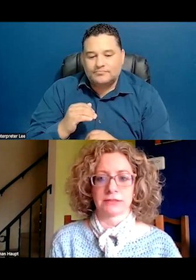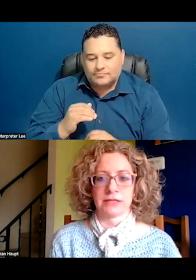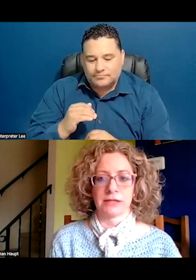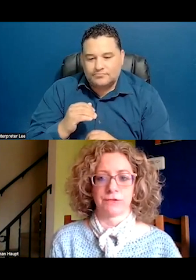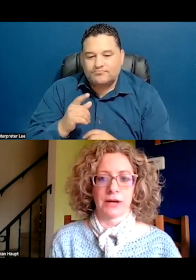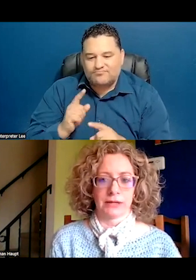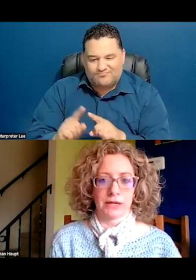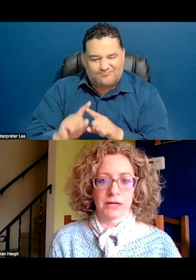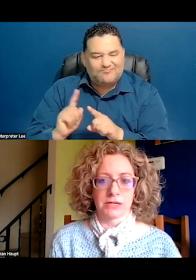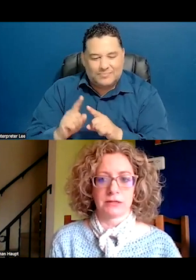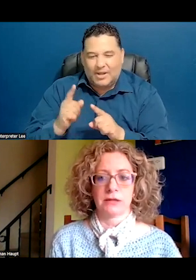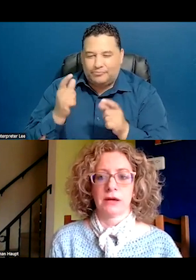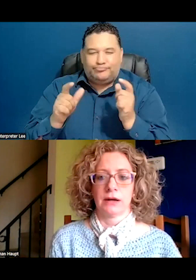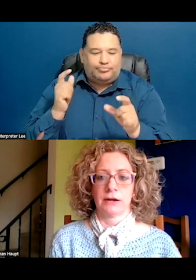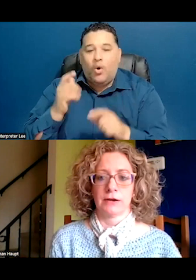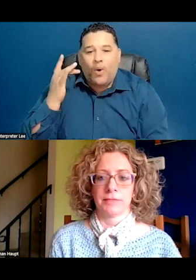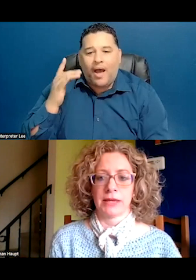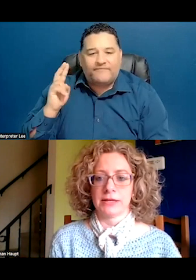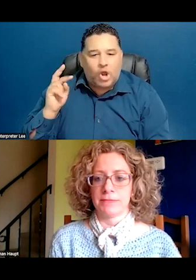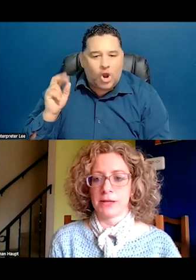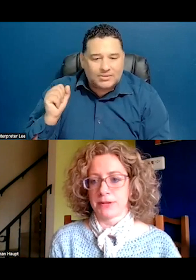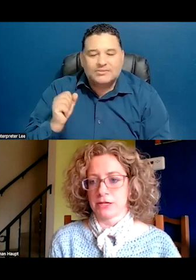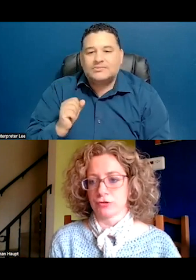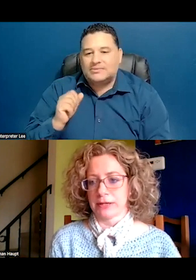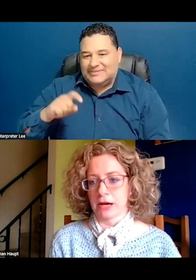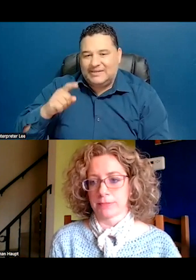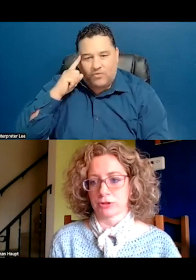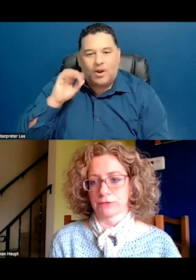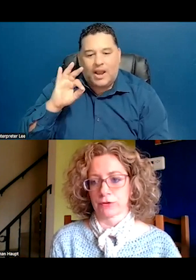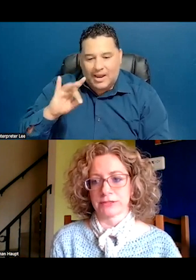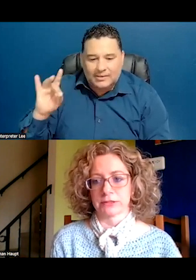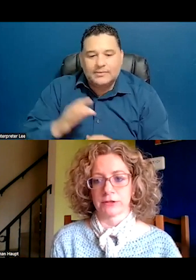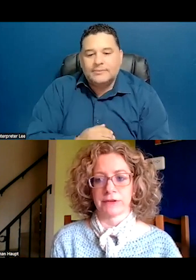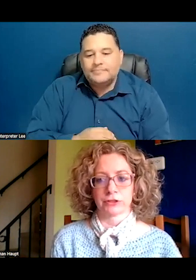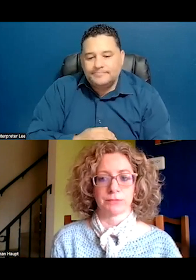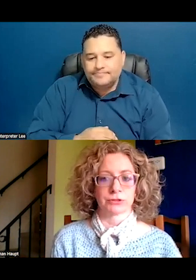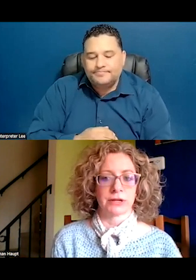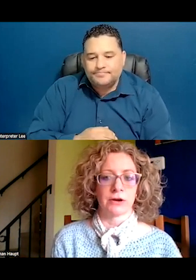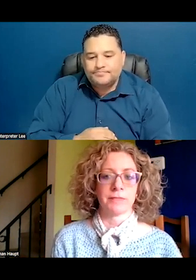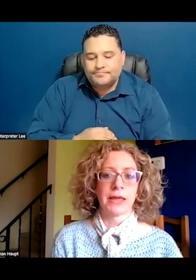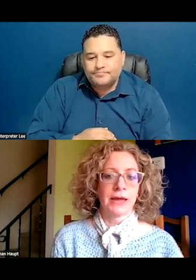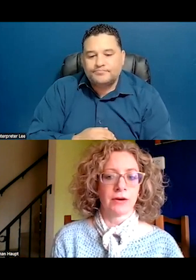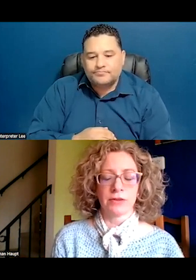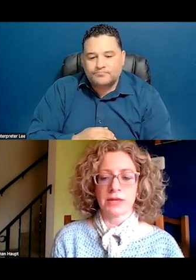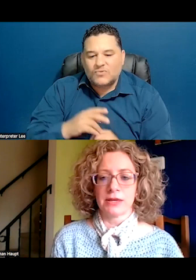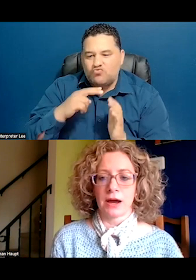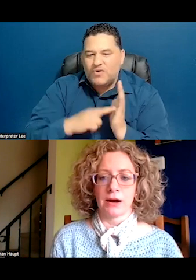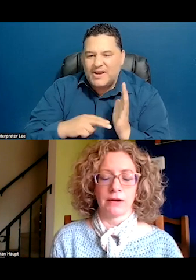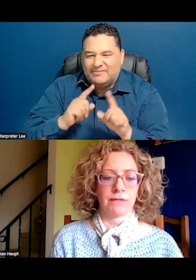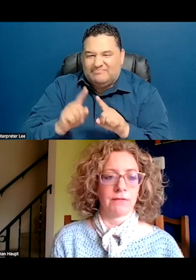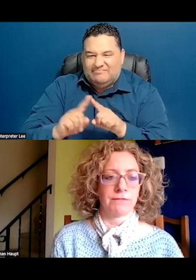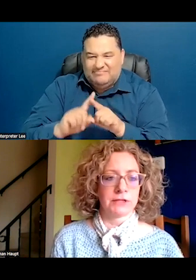video relay is needed for 988. And EBP training options for crisis intervention personnel. And on